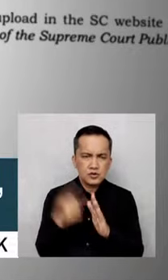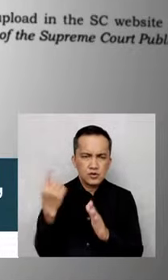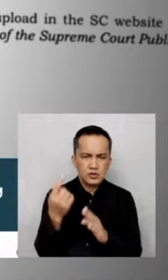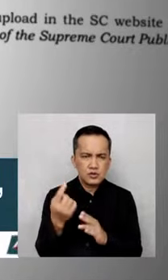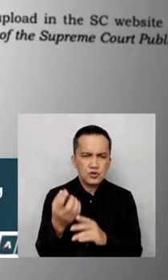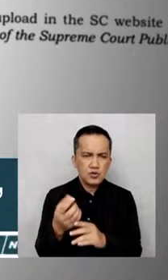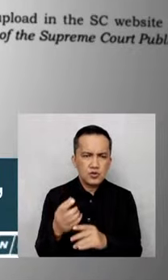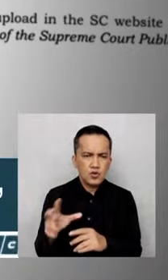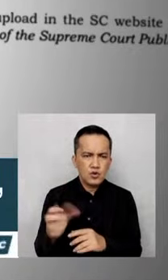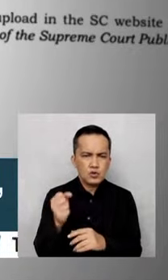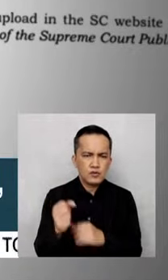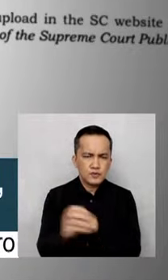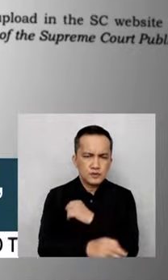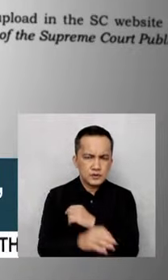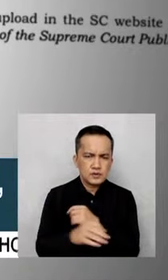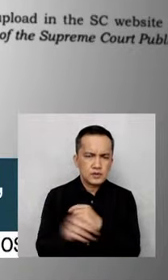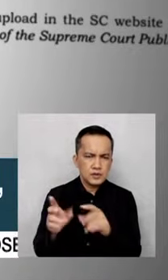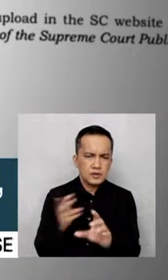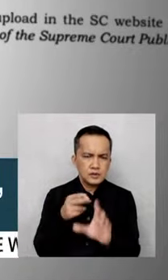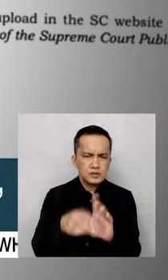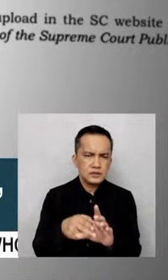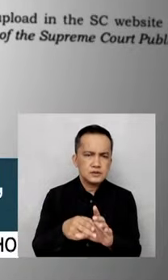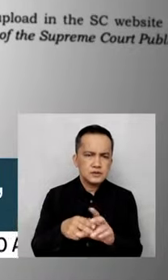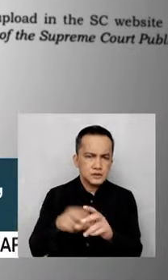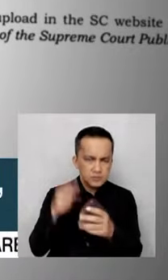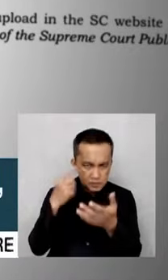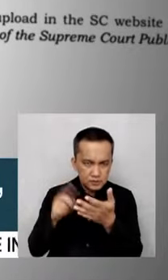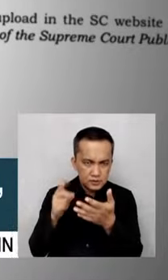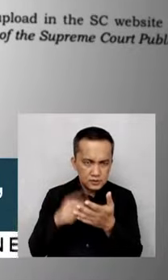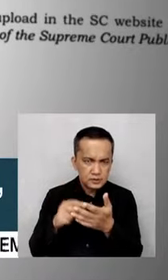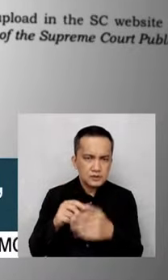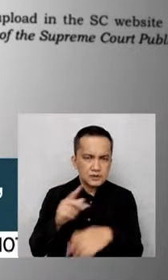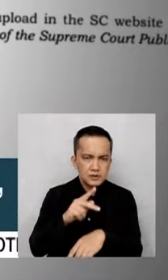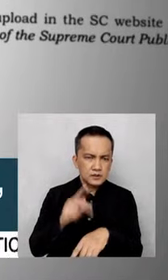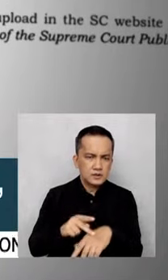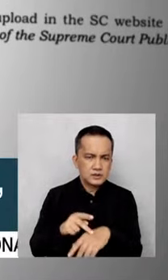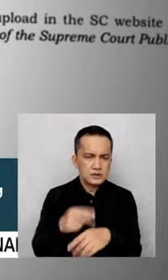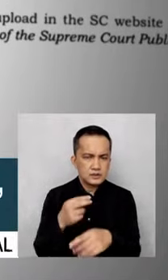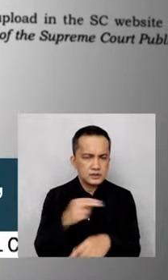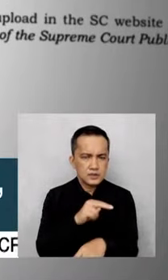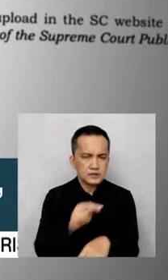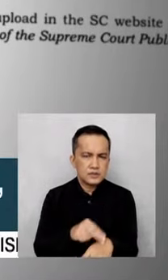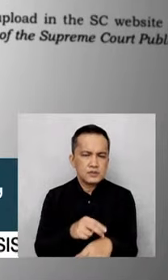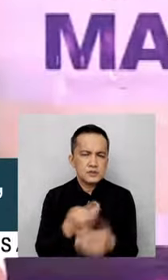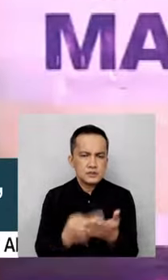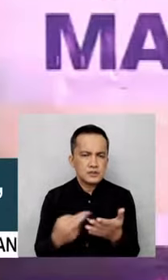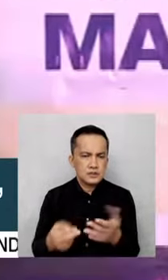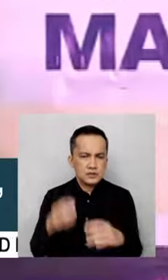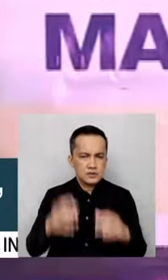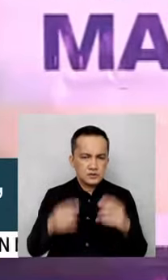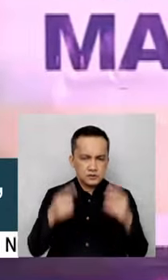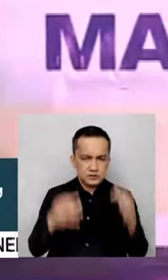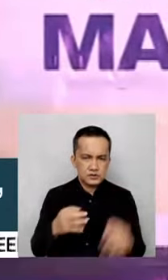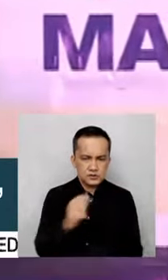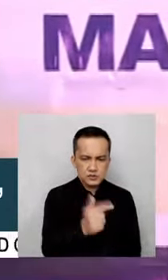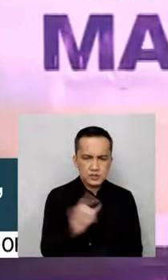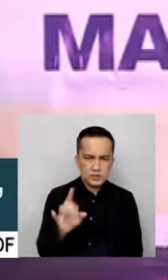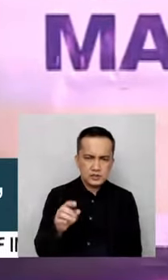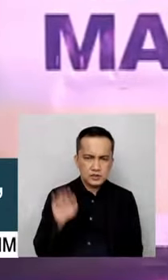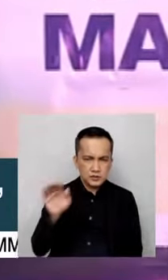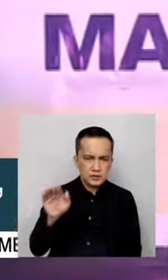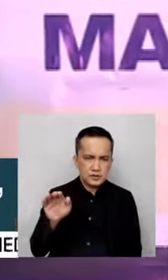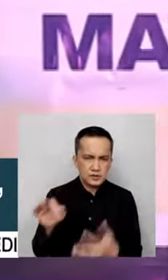to participate in the exploration of the Philippines' natural resources. The court ruled on a 2018 petition filed by